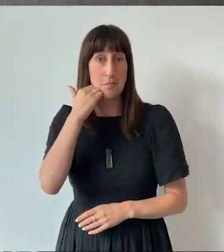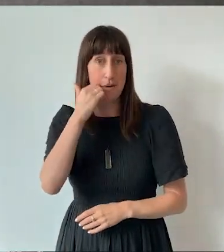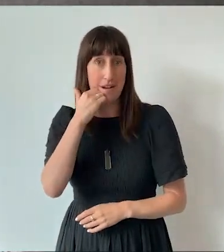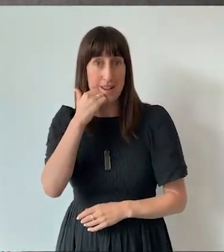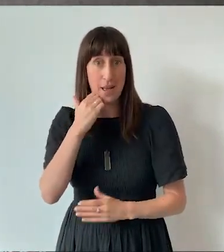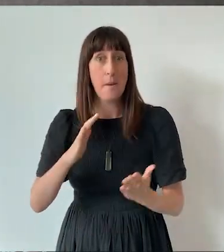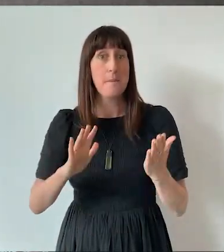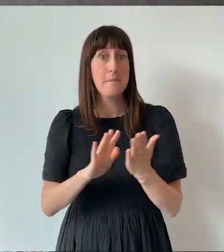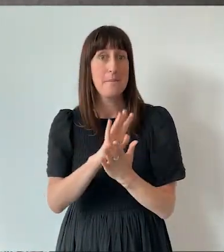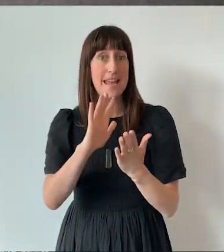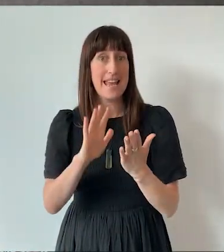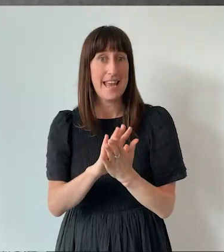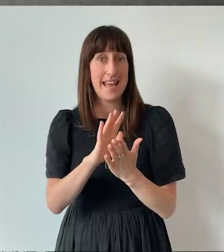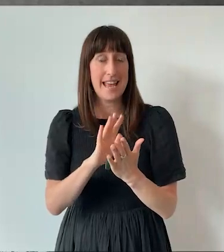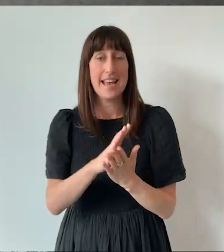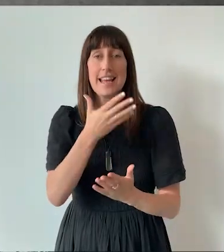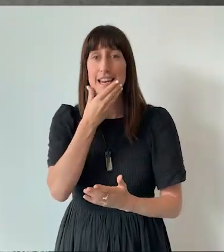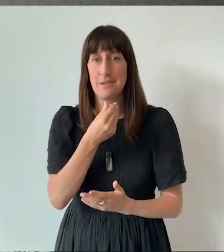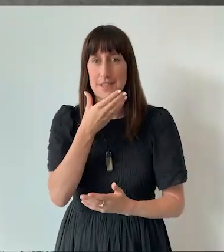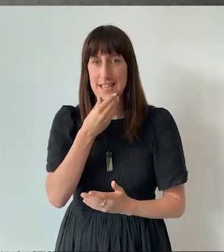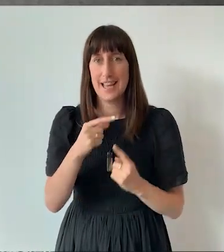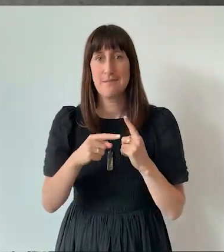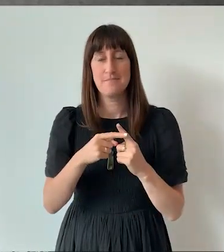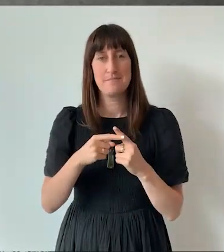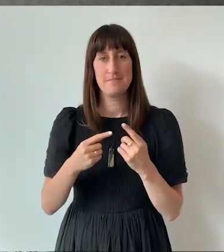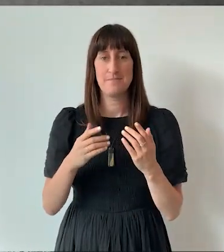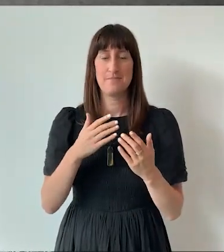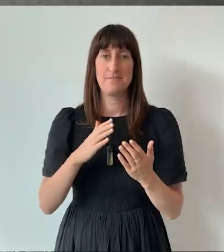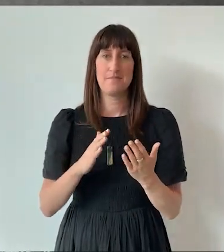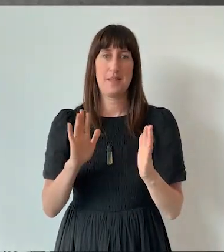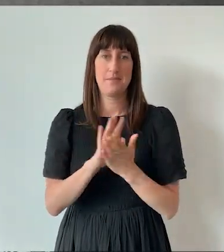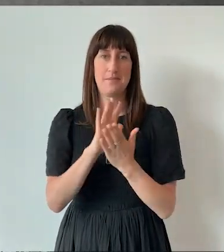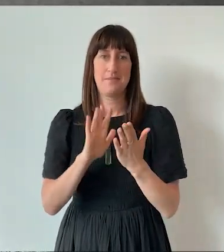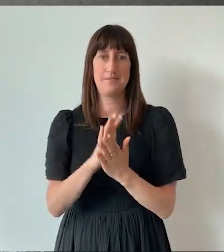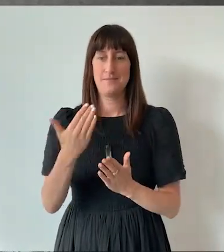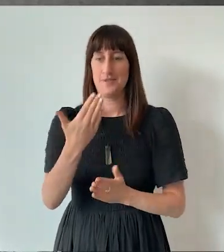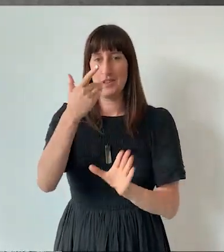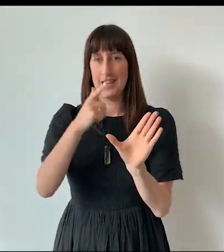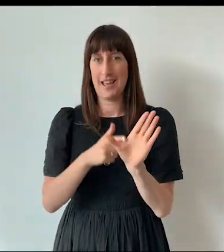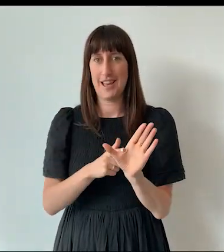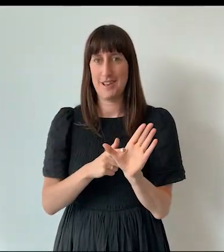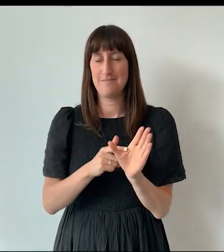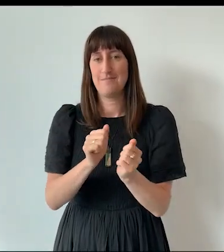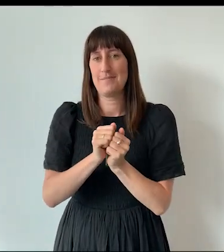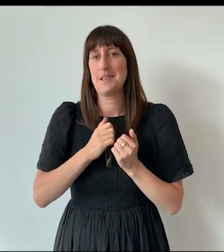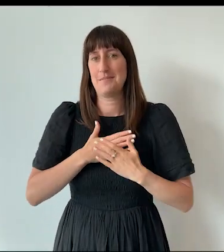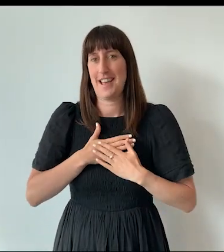me ngā mahi o te tau hau. Noho oramai.